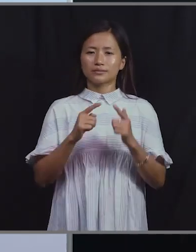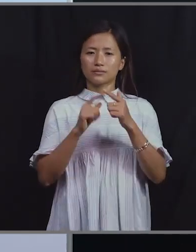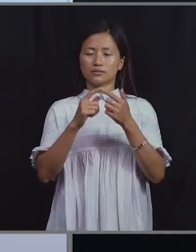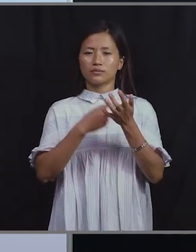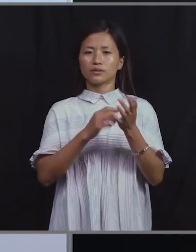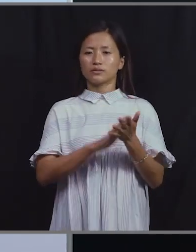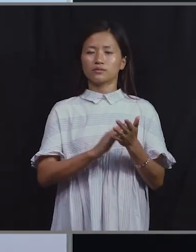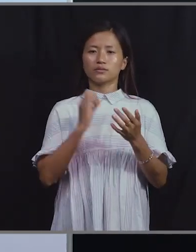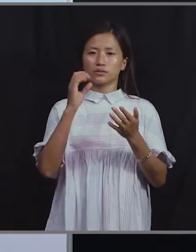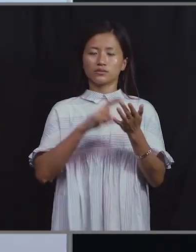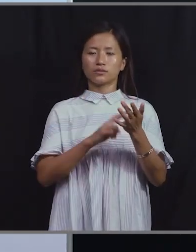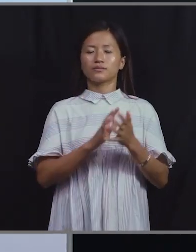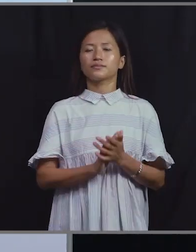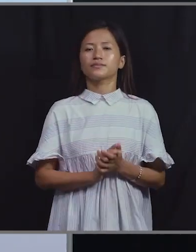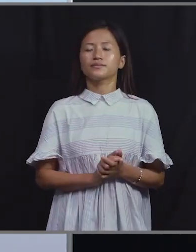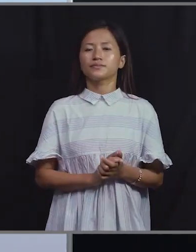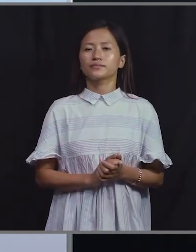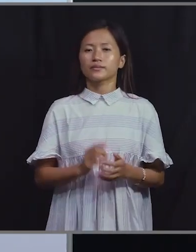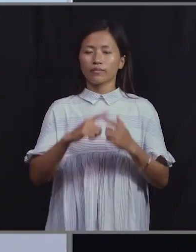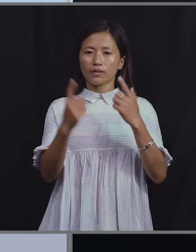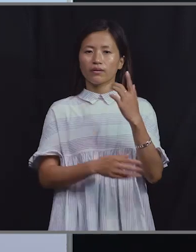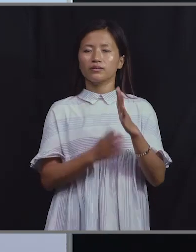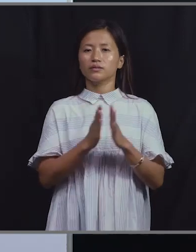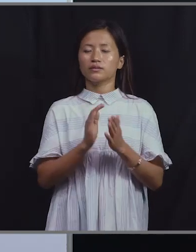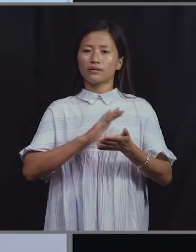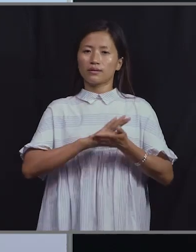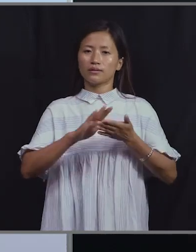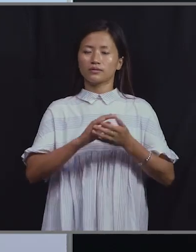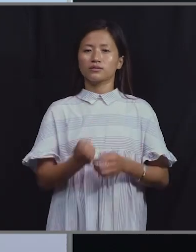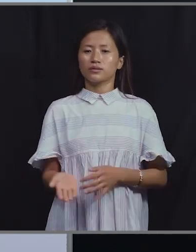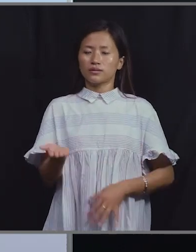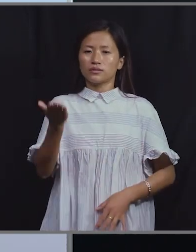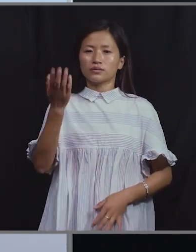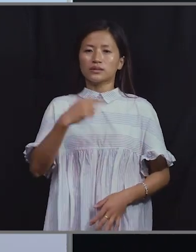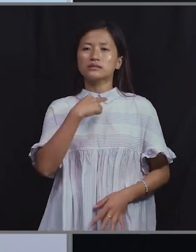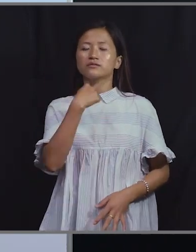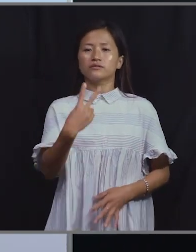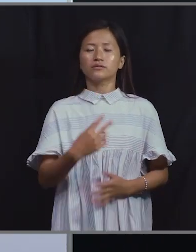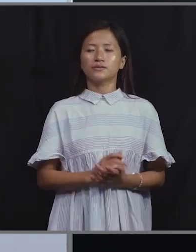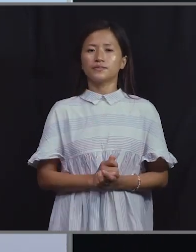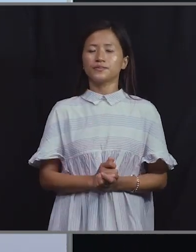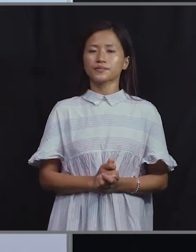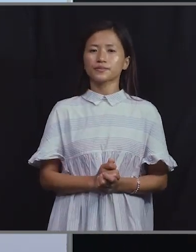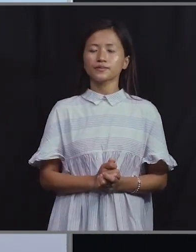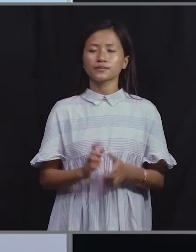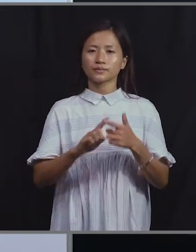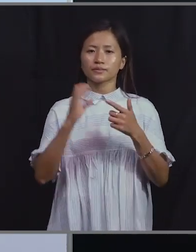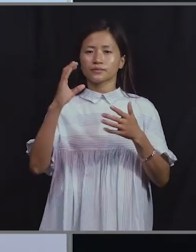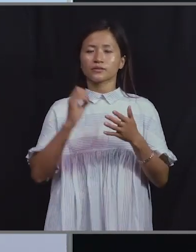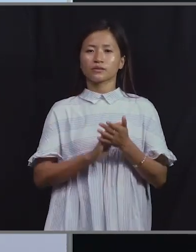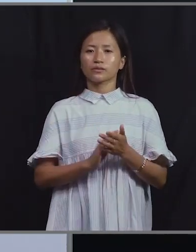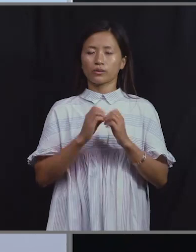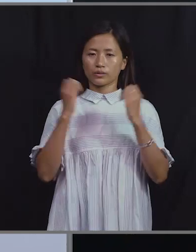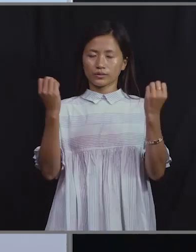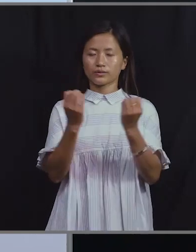conditions. Okay. And last, they should have an increased voice in economic